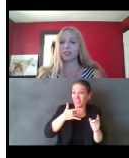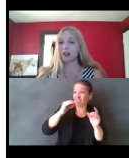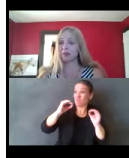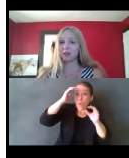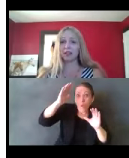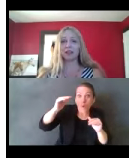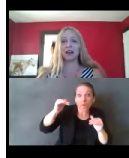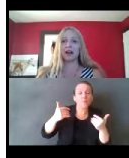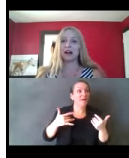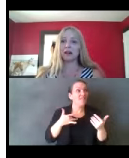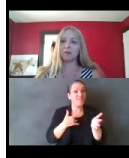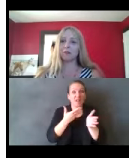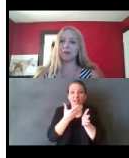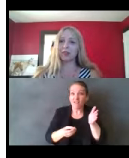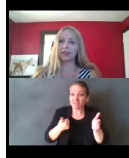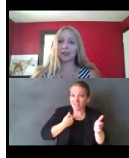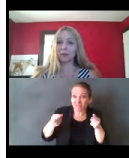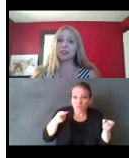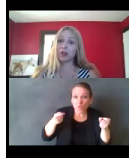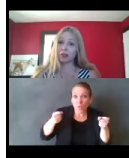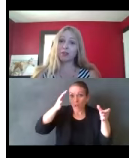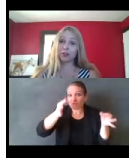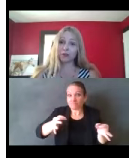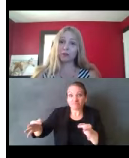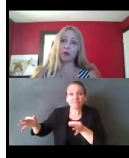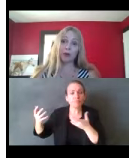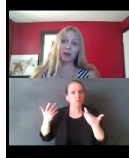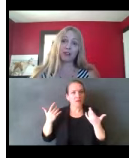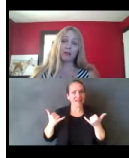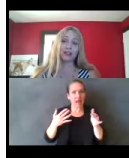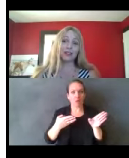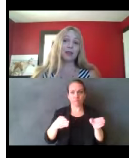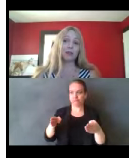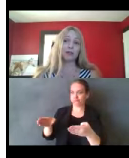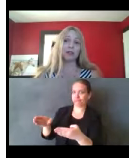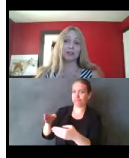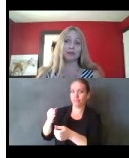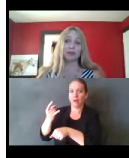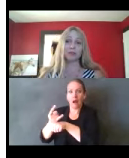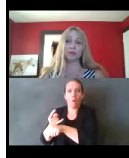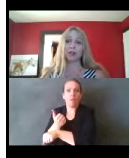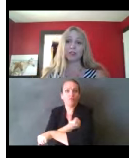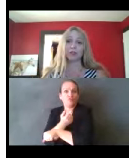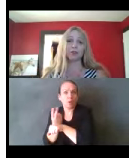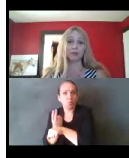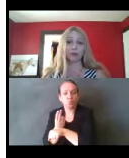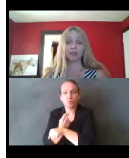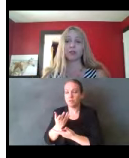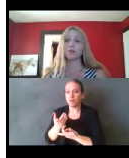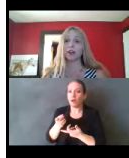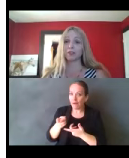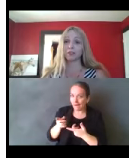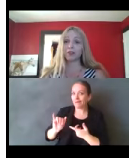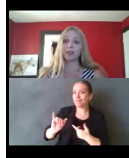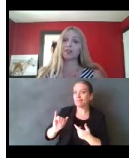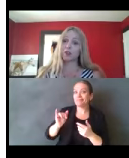loss of autonomy, they might start using those more and more. So you might see people with symptoms of depression or some of these